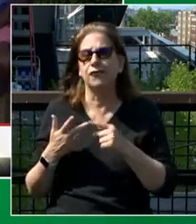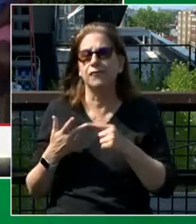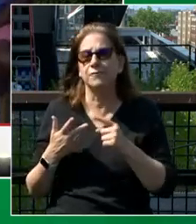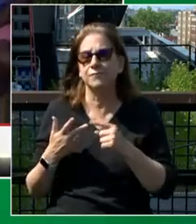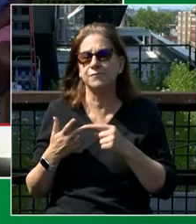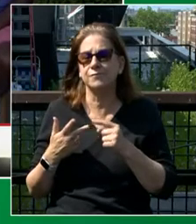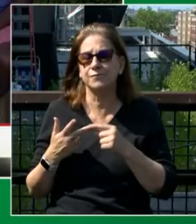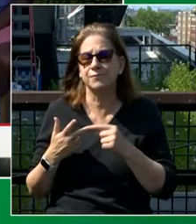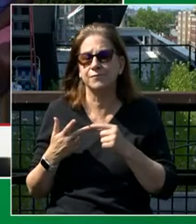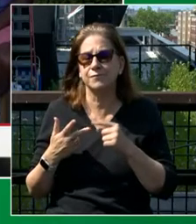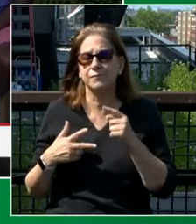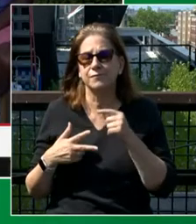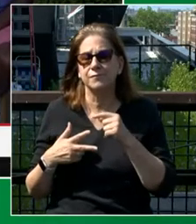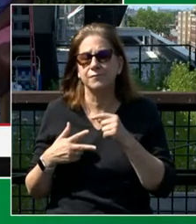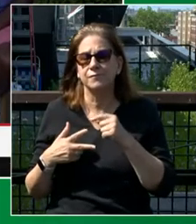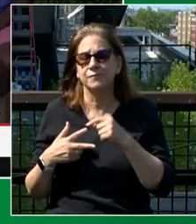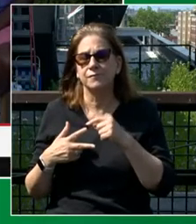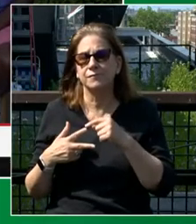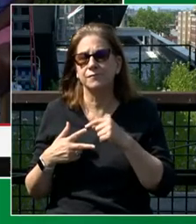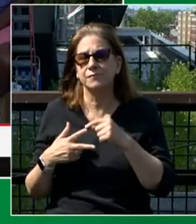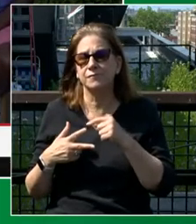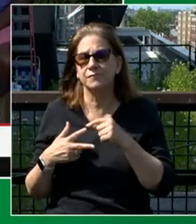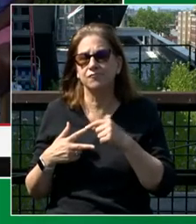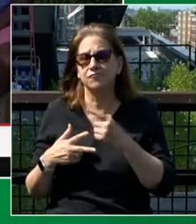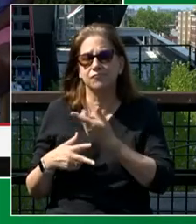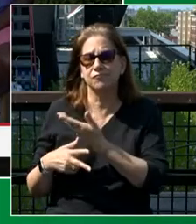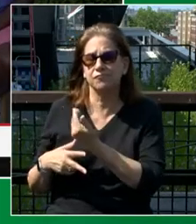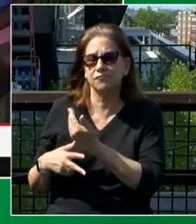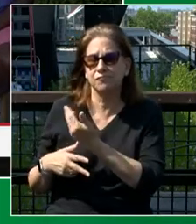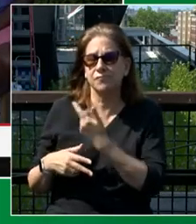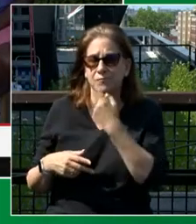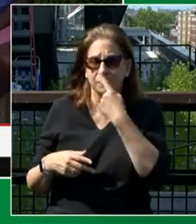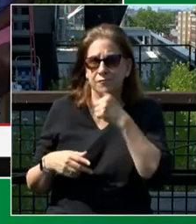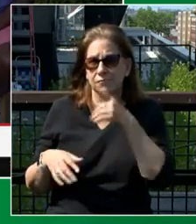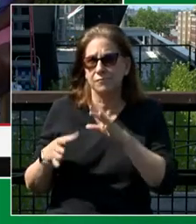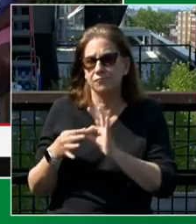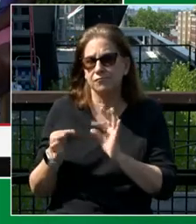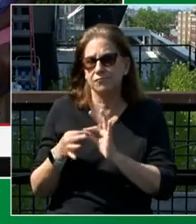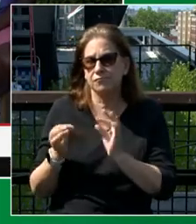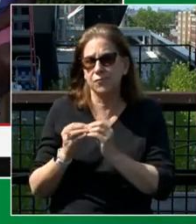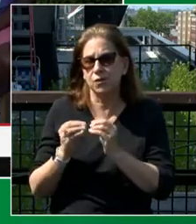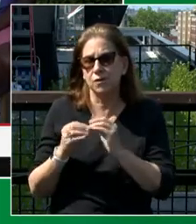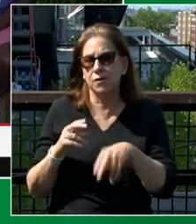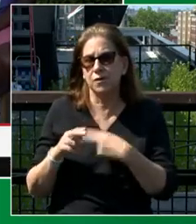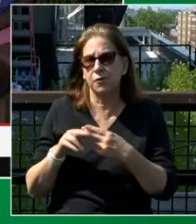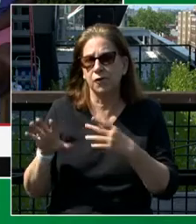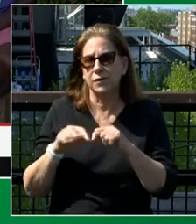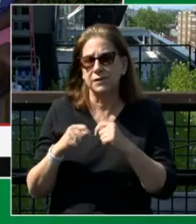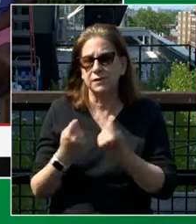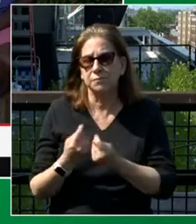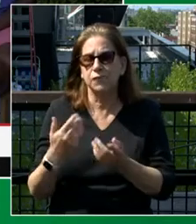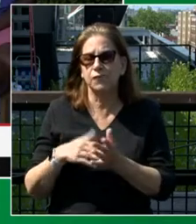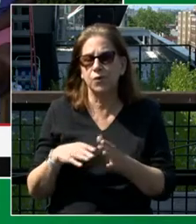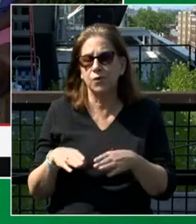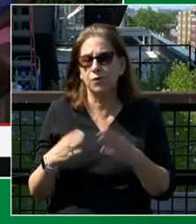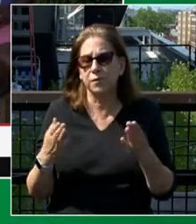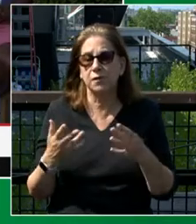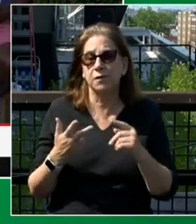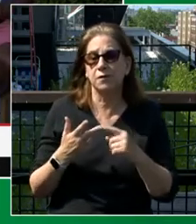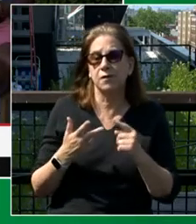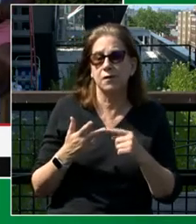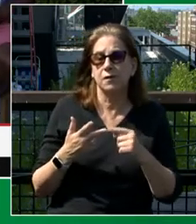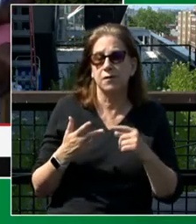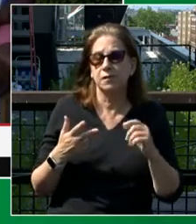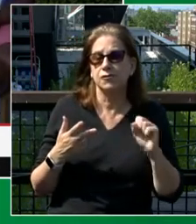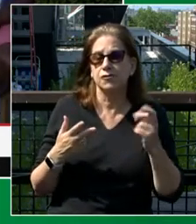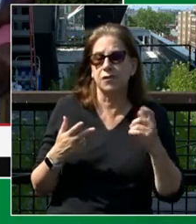you lead us off just to tell us a little bit about what the team's been working on in terms of Reopen. And then I want to make sure that Sheldon tells us a little bit about how they've been